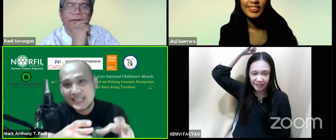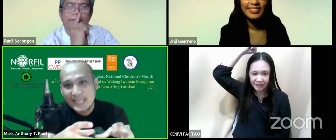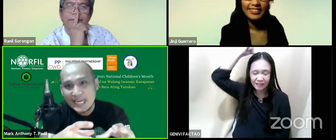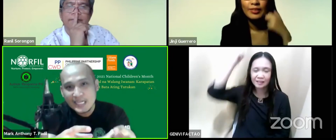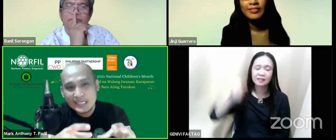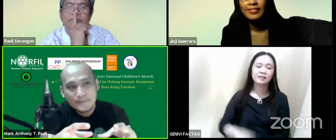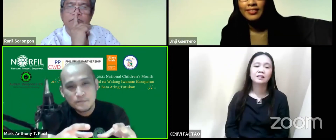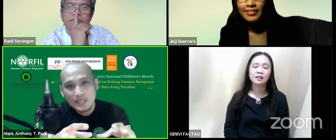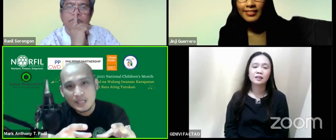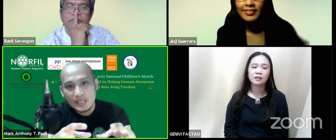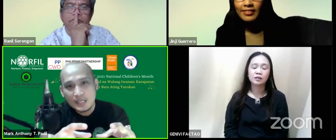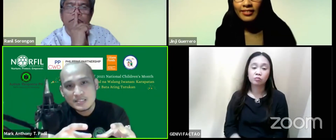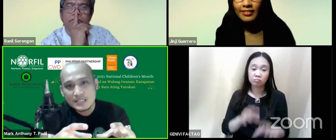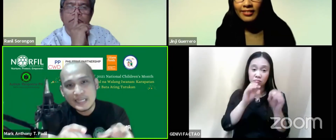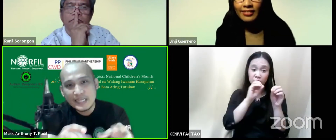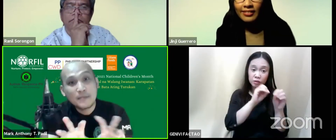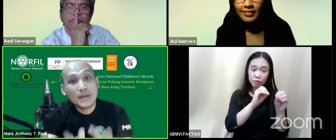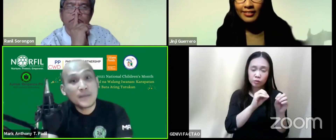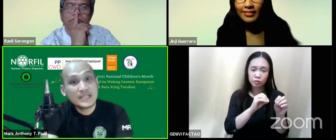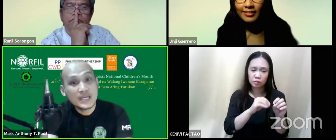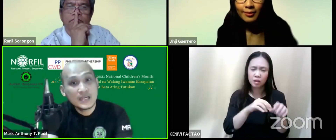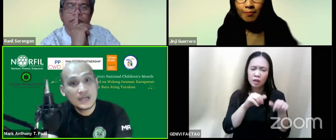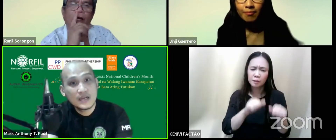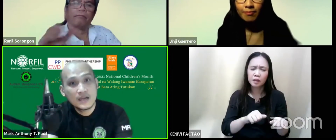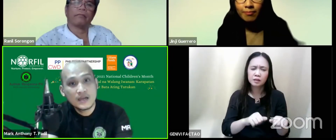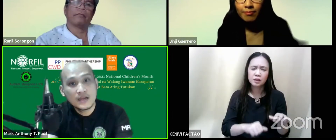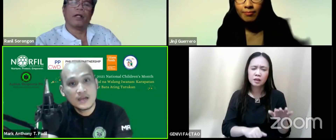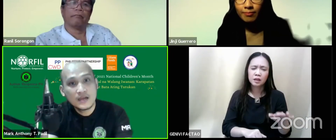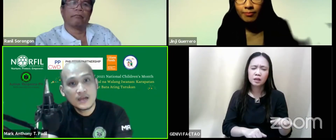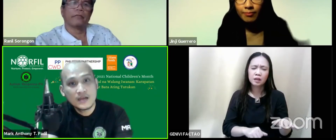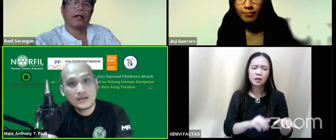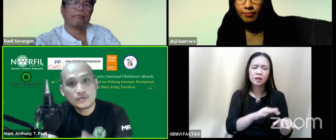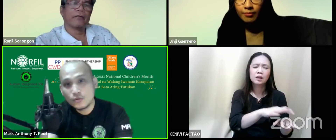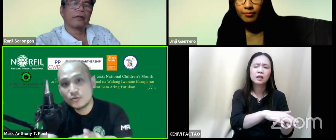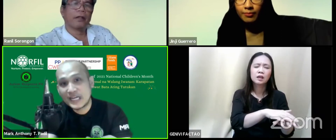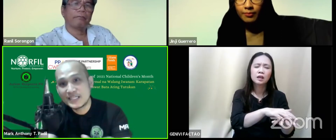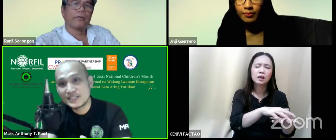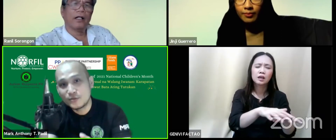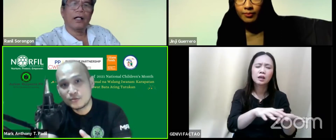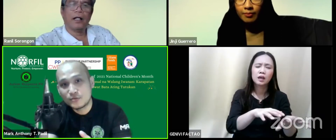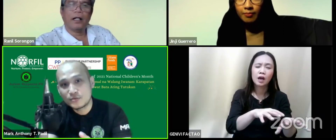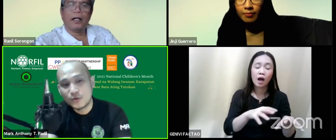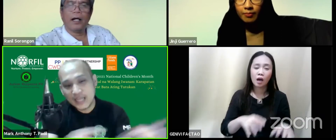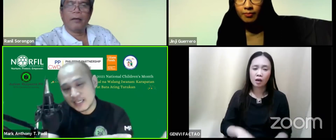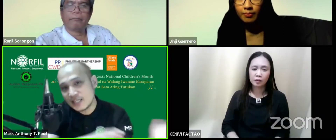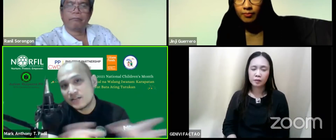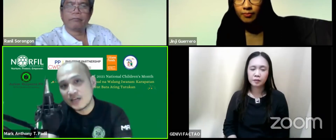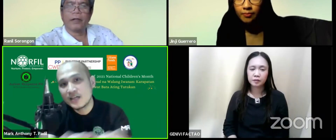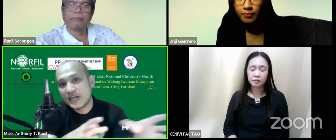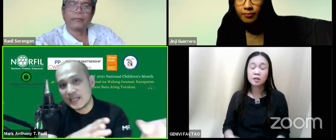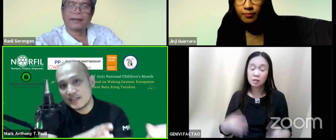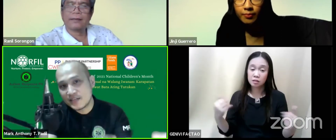sa kanya is kailangan makapa niya. So yun yung challenge din doon. So I